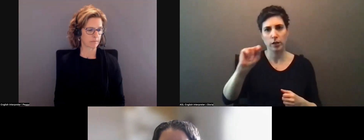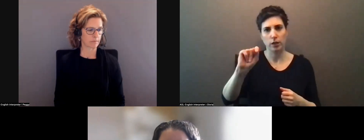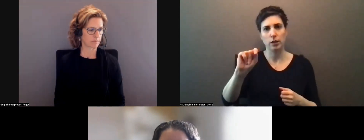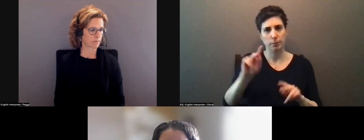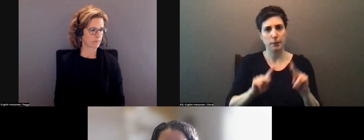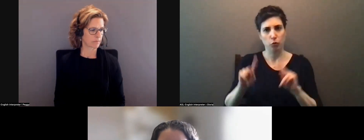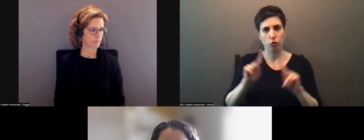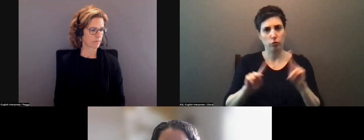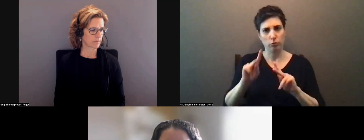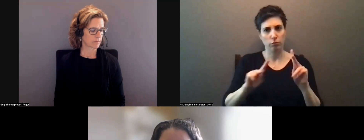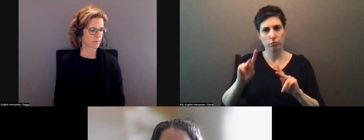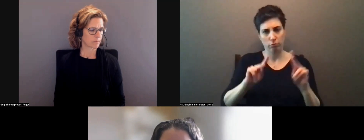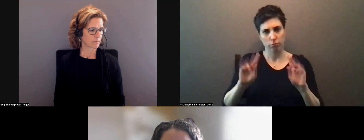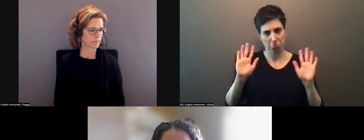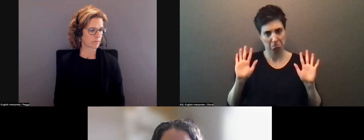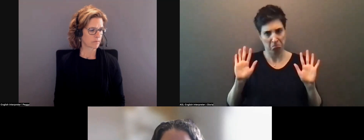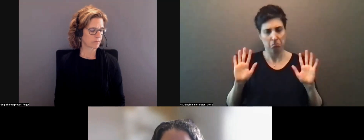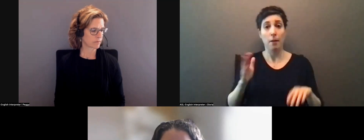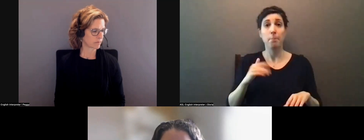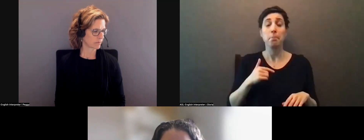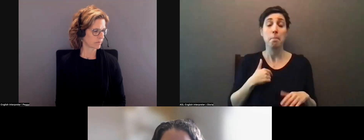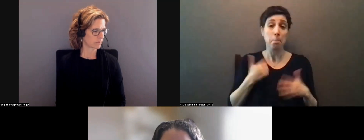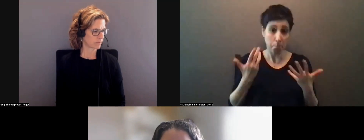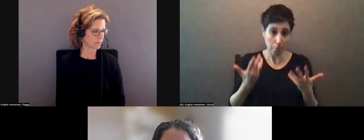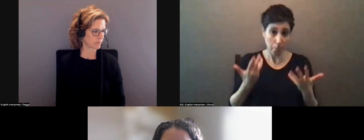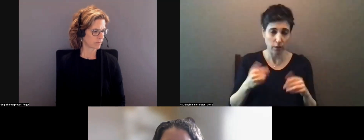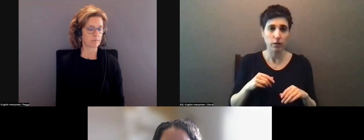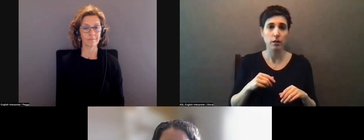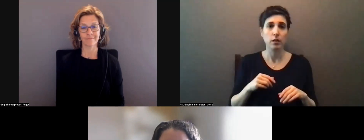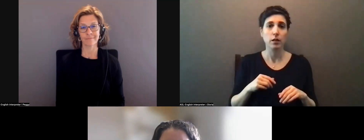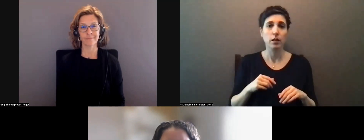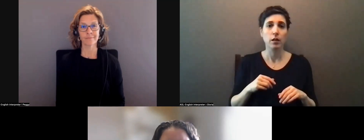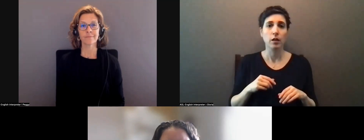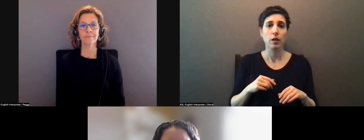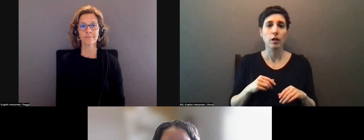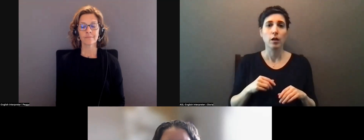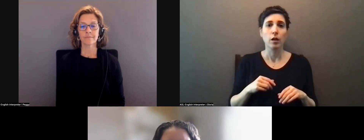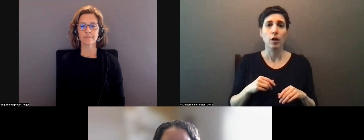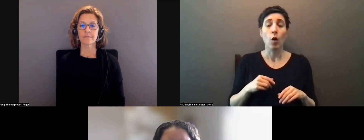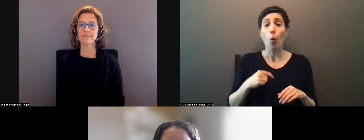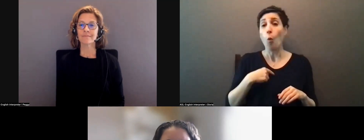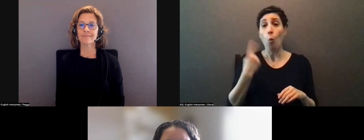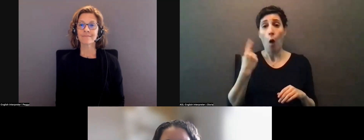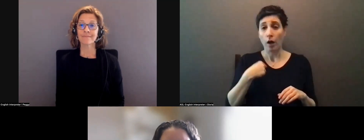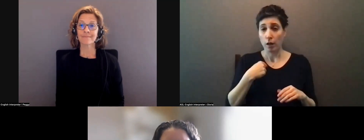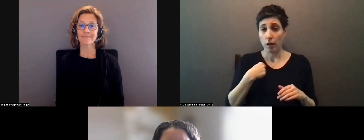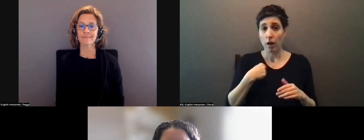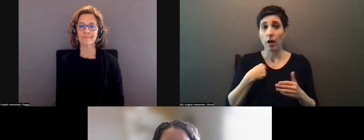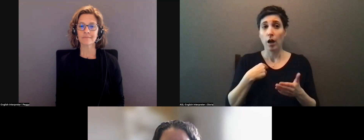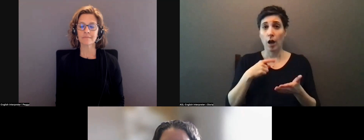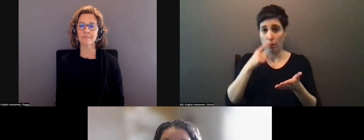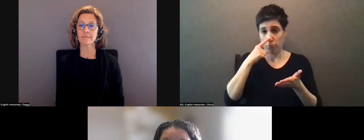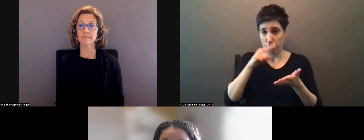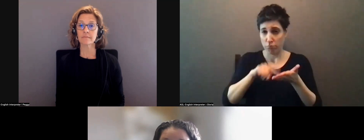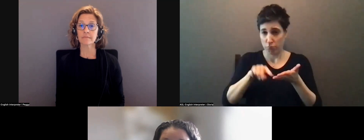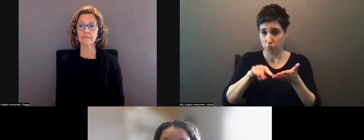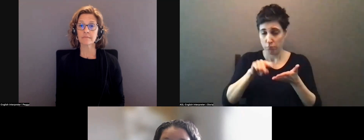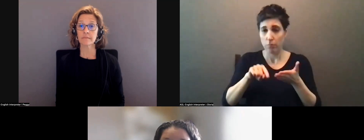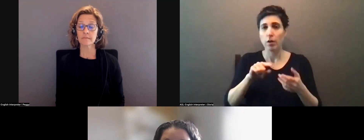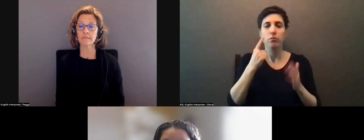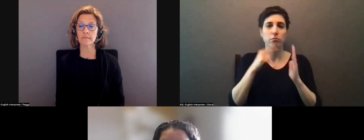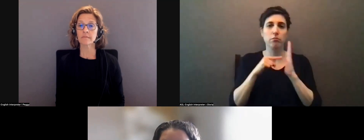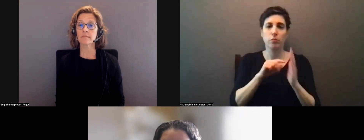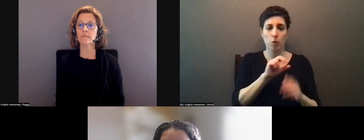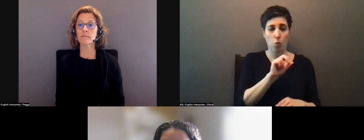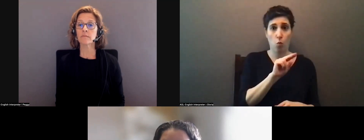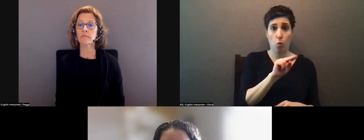small that department might be, is one of the things I had been reading was that some programs like OneDrive